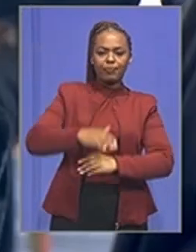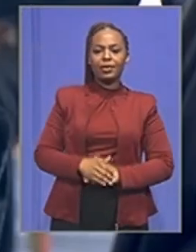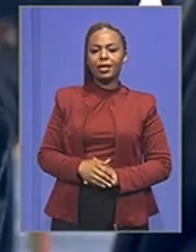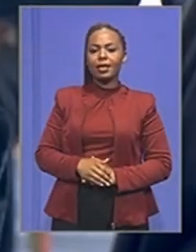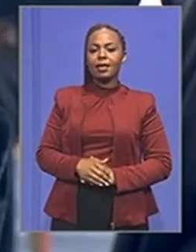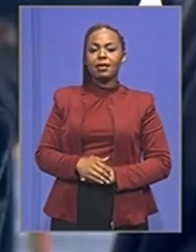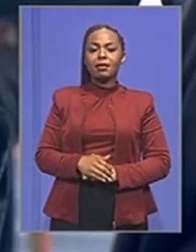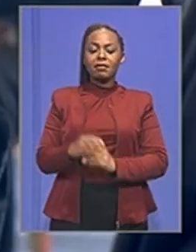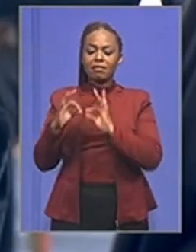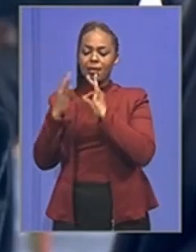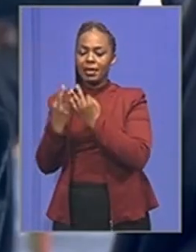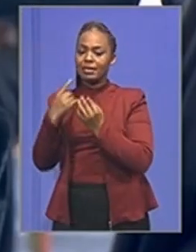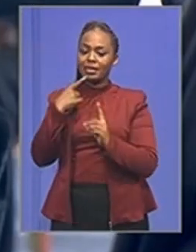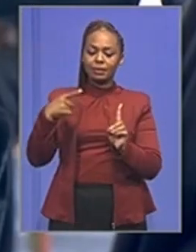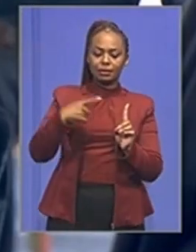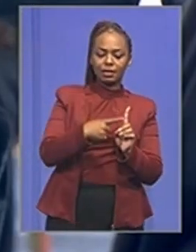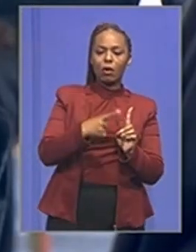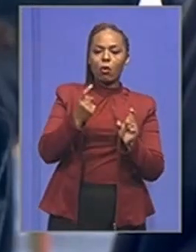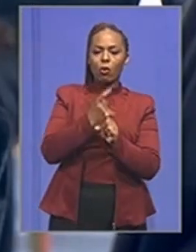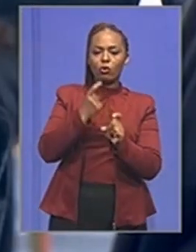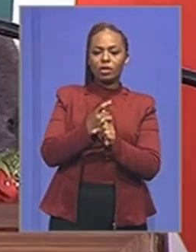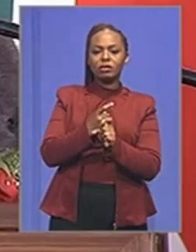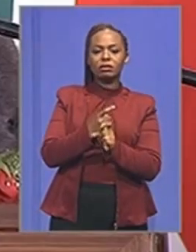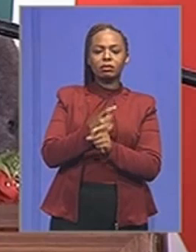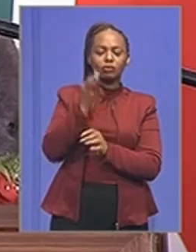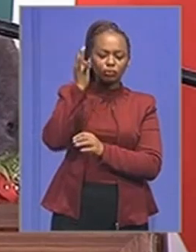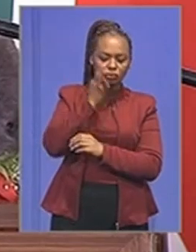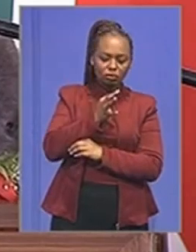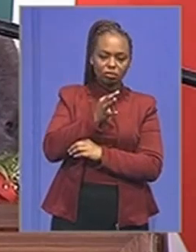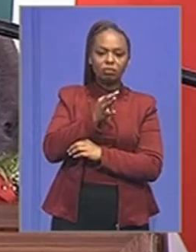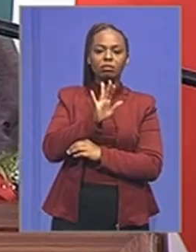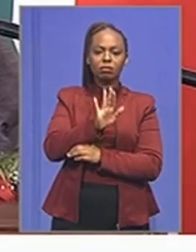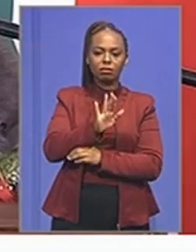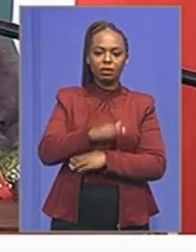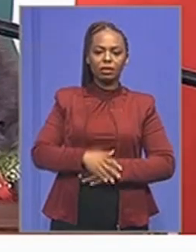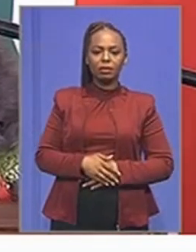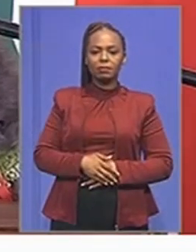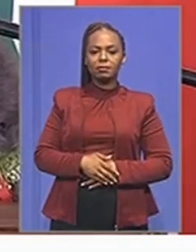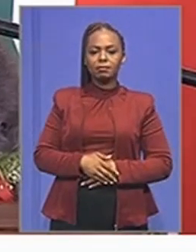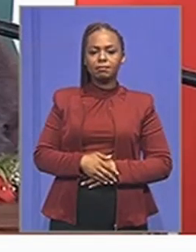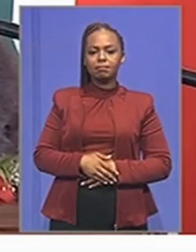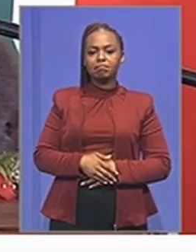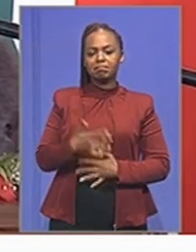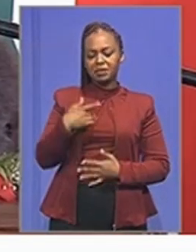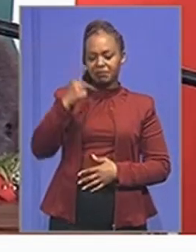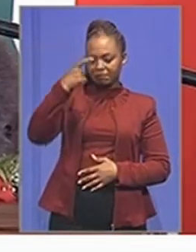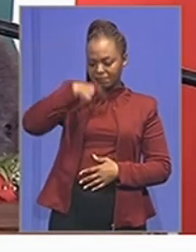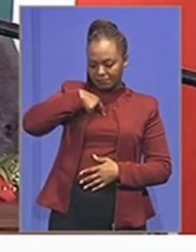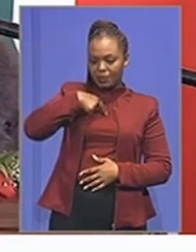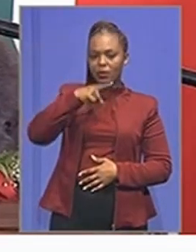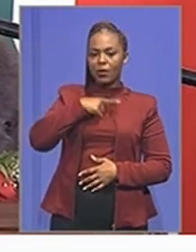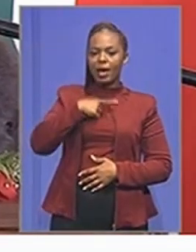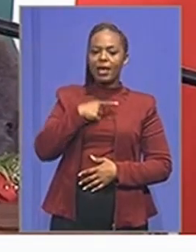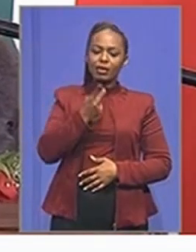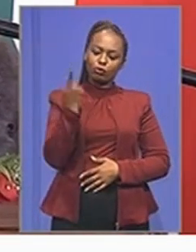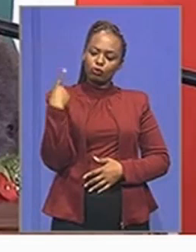neng a ikobile mme a tlhomame mo ditseleng tsa gagwe. I'm saddened by the future we had planned together not coming to fruition.